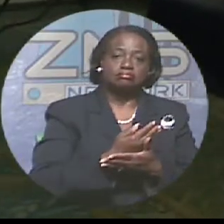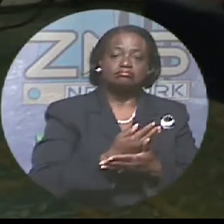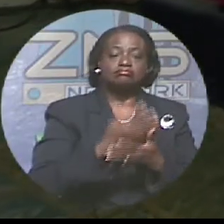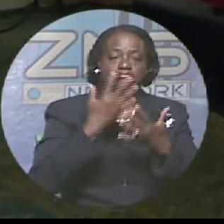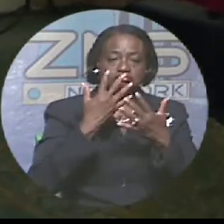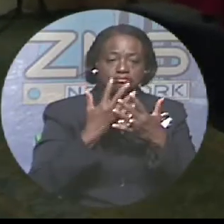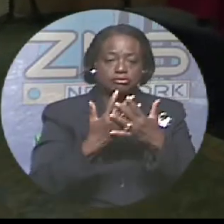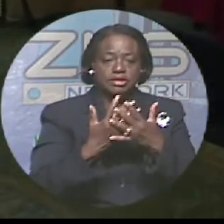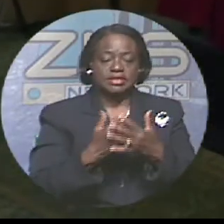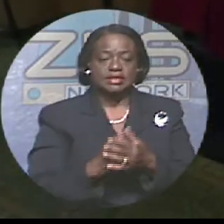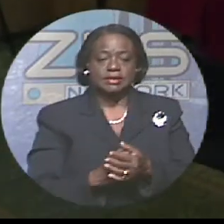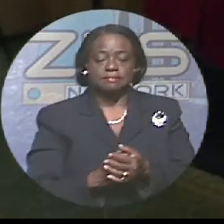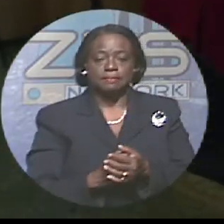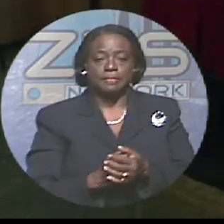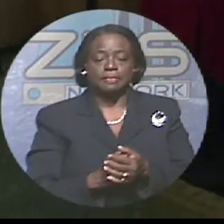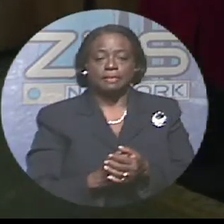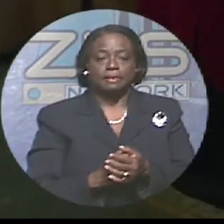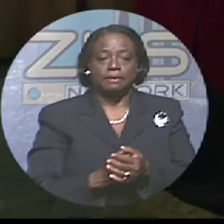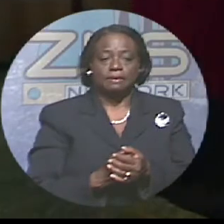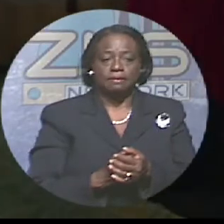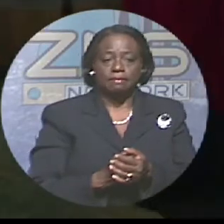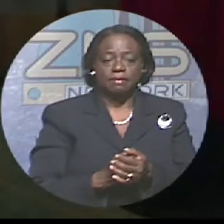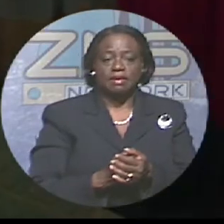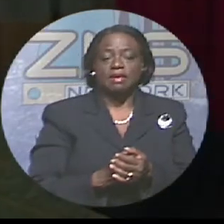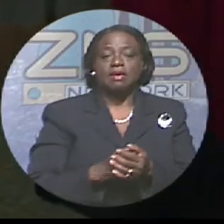involved say they are optimistic that this program will